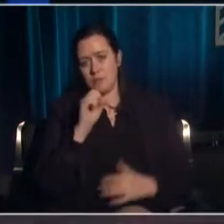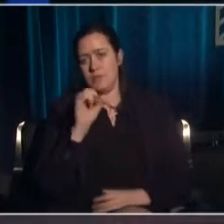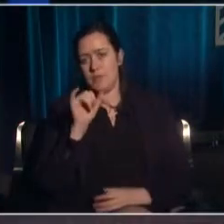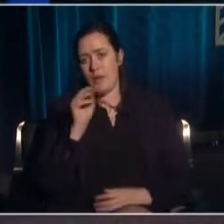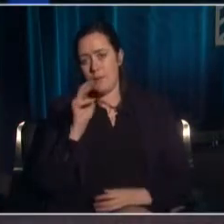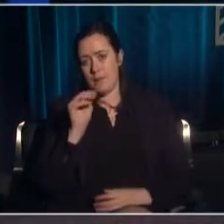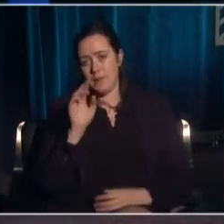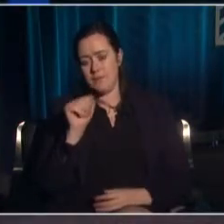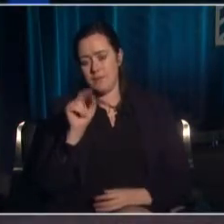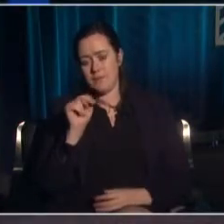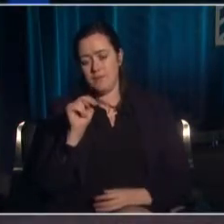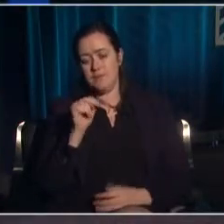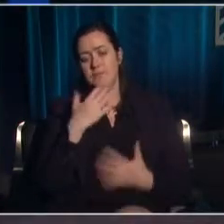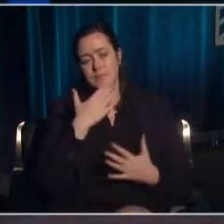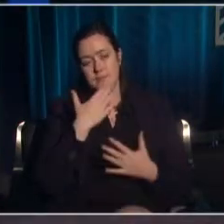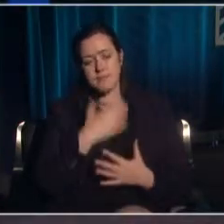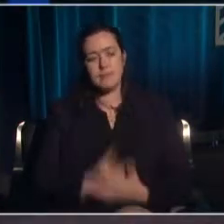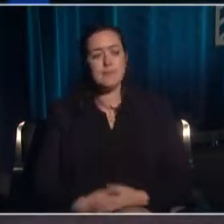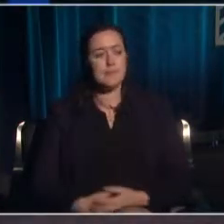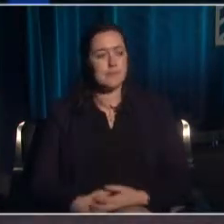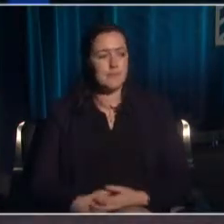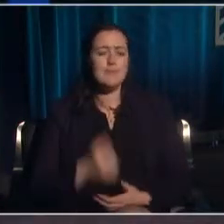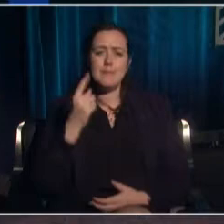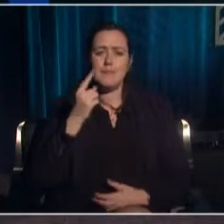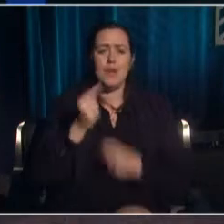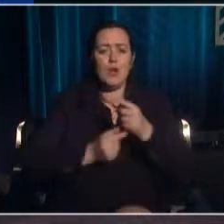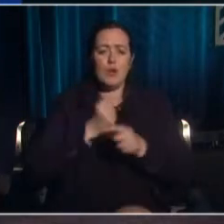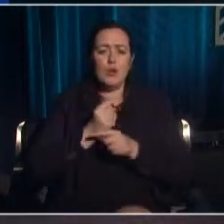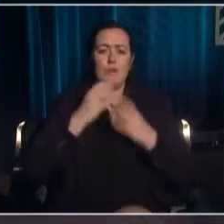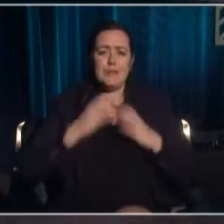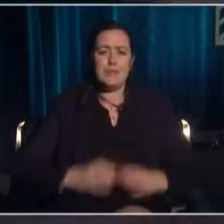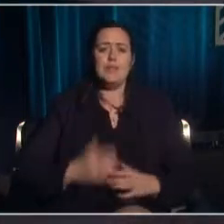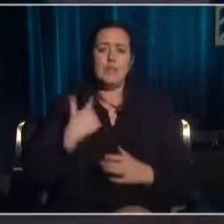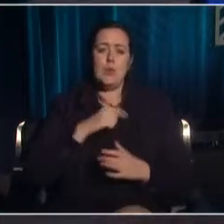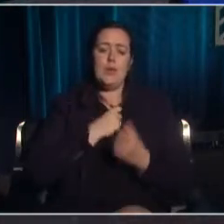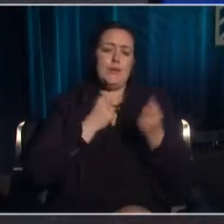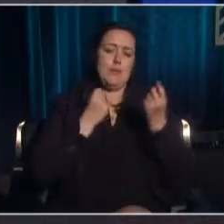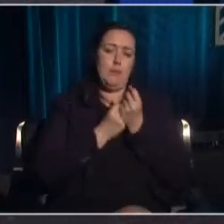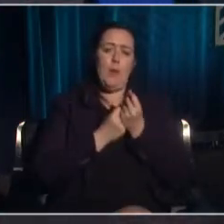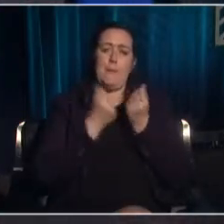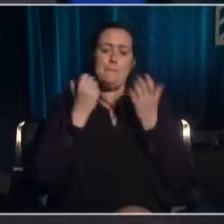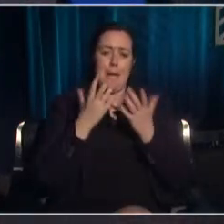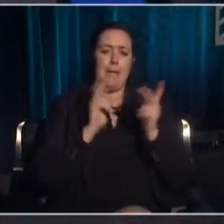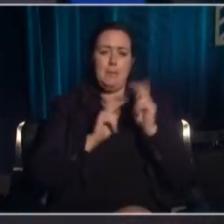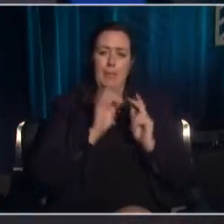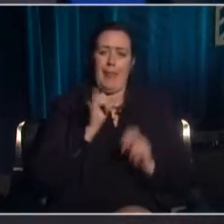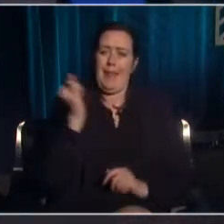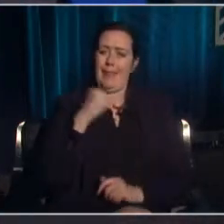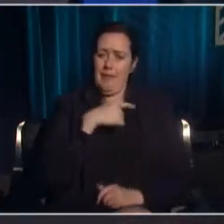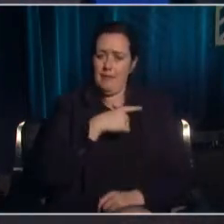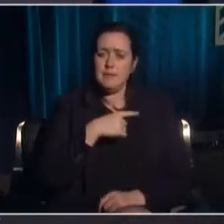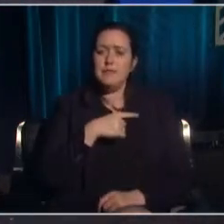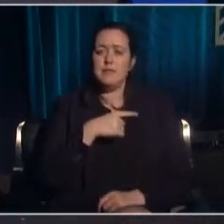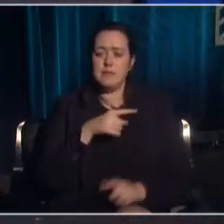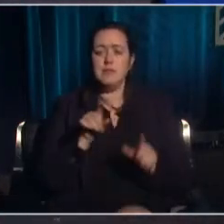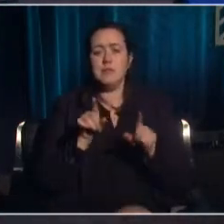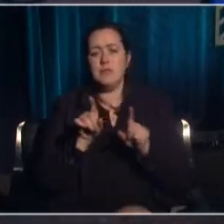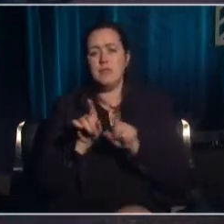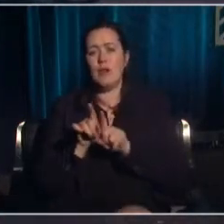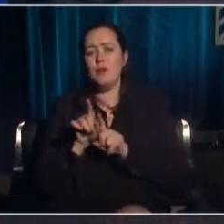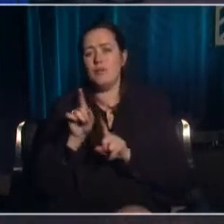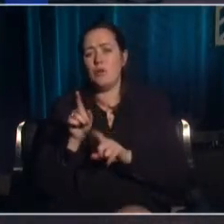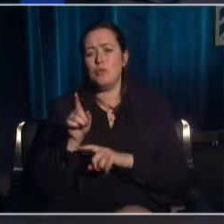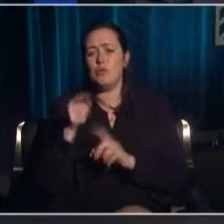I'm thrilled to say that at Global Citizen, we support hundreds of people like Myhan, and the lesson I want us to pull from that in closing is just this idea